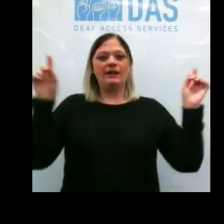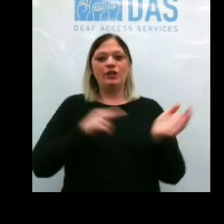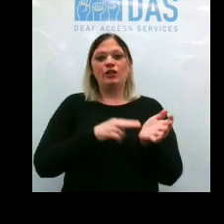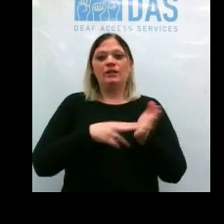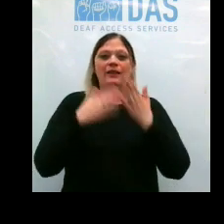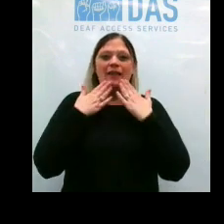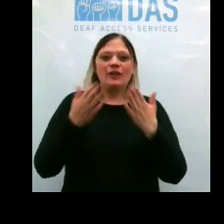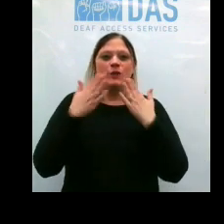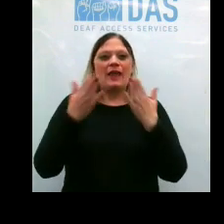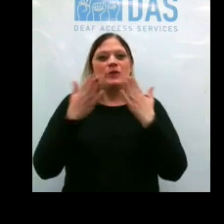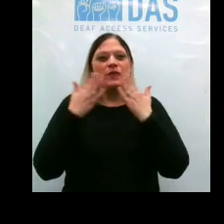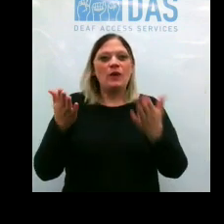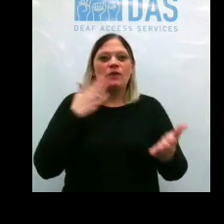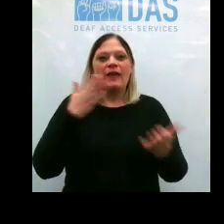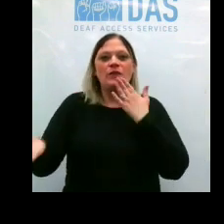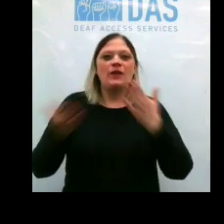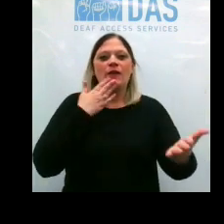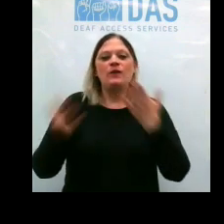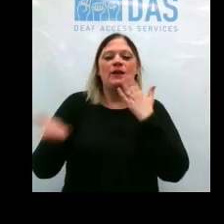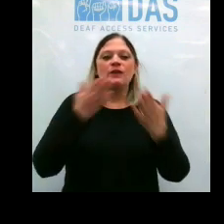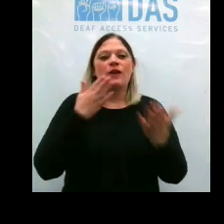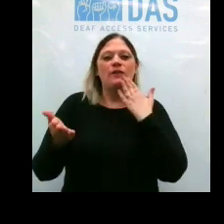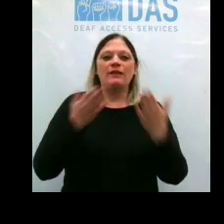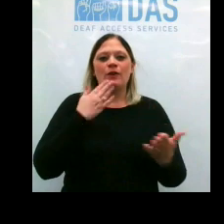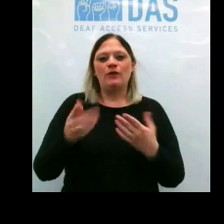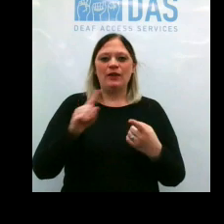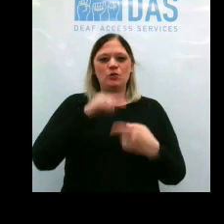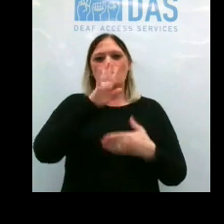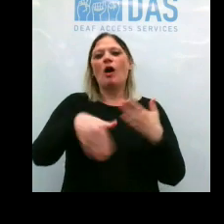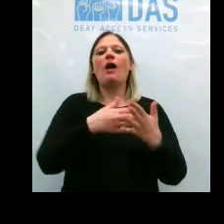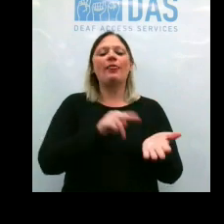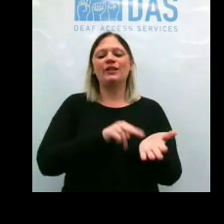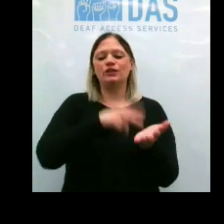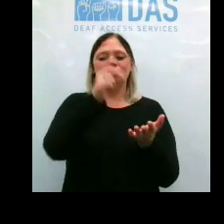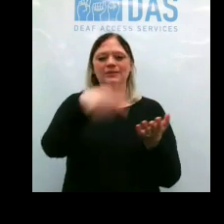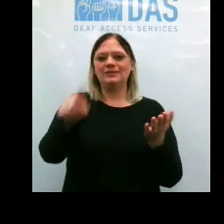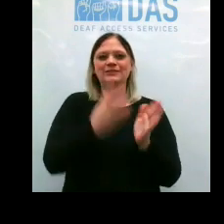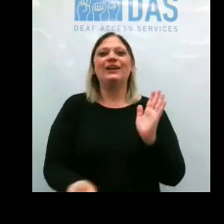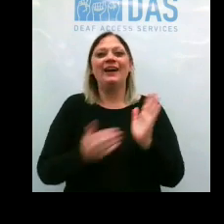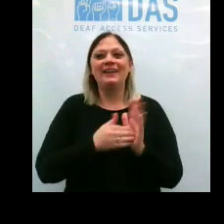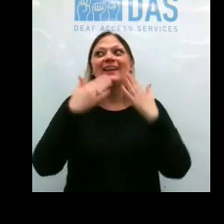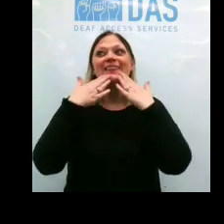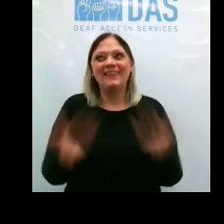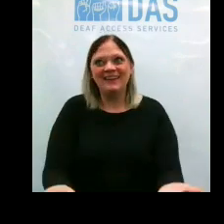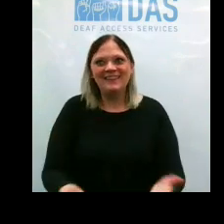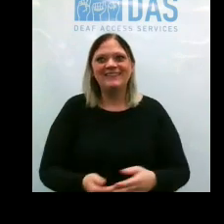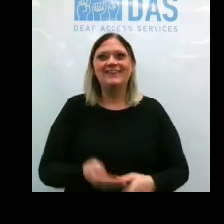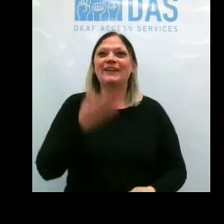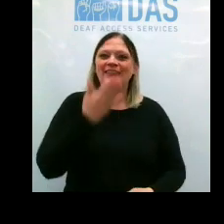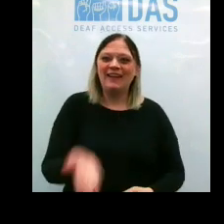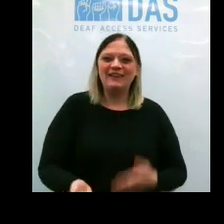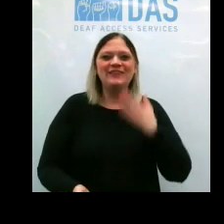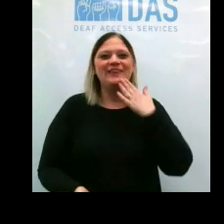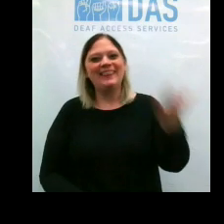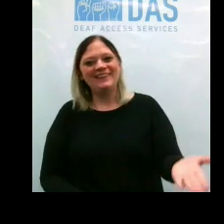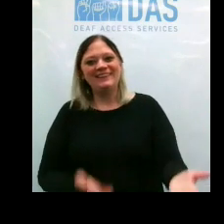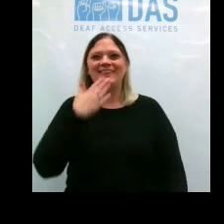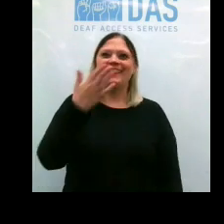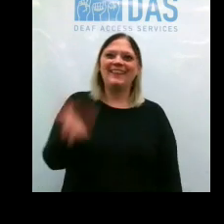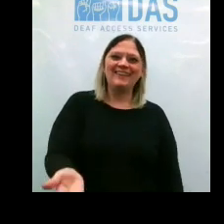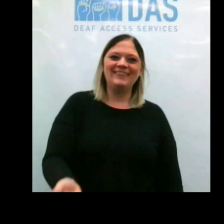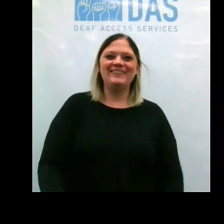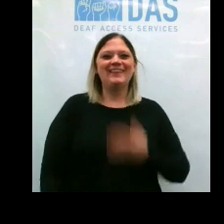you, thank you, thank you, thank you, thank you to all the nurses out there. Once again, thank you, thank you, thank you, thank